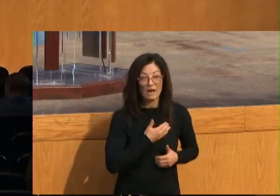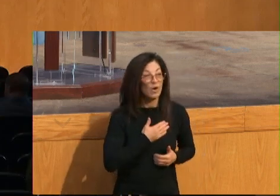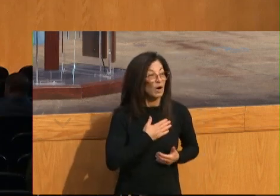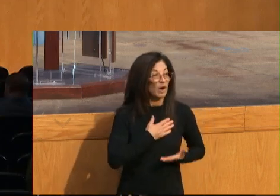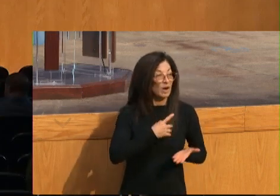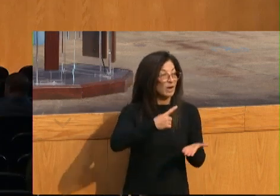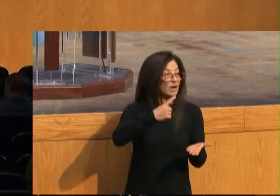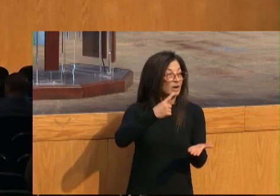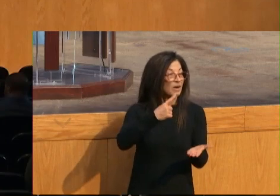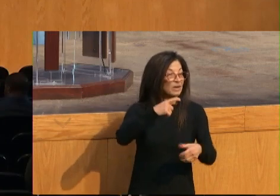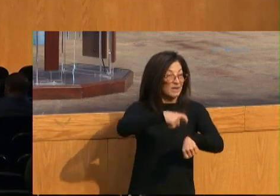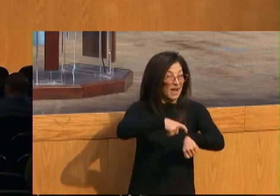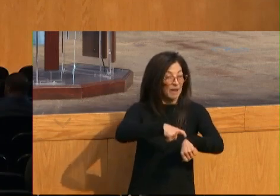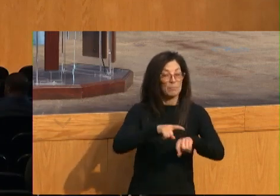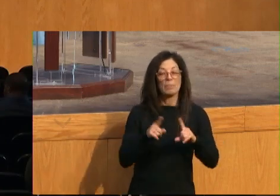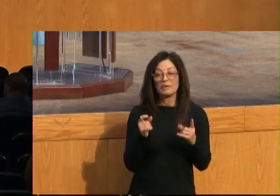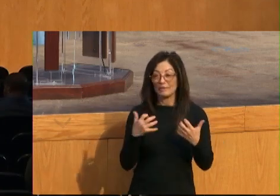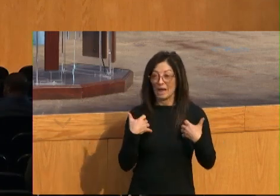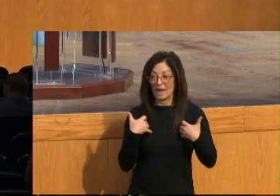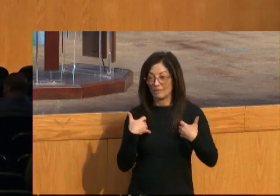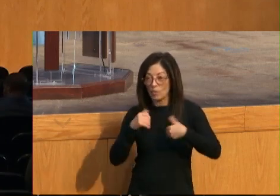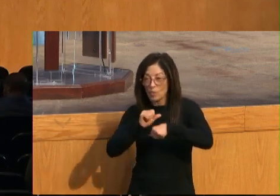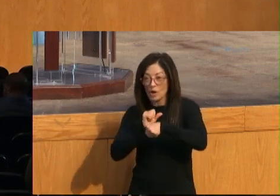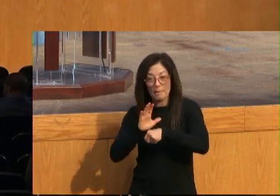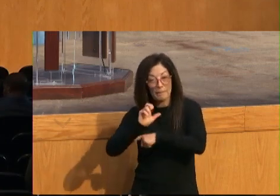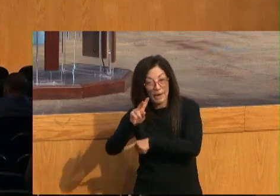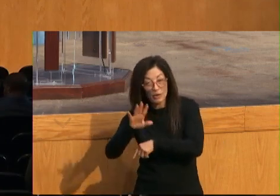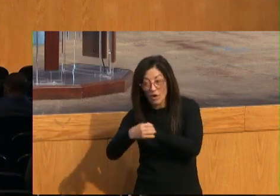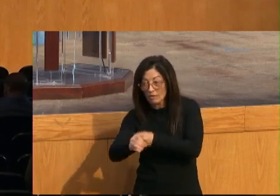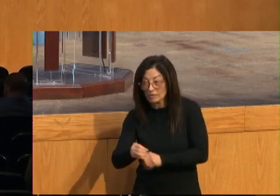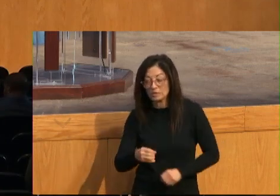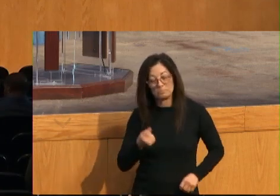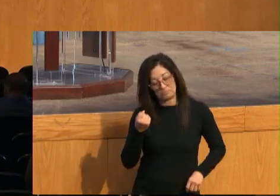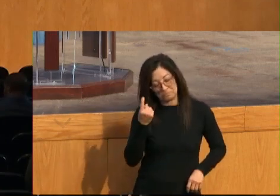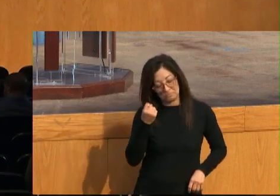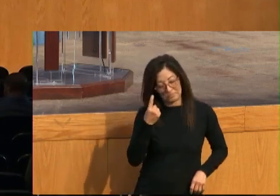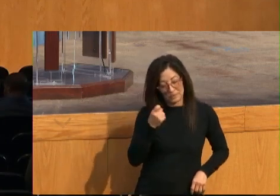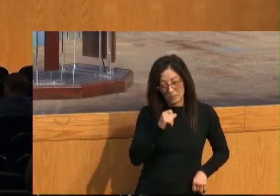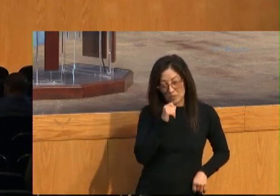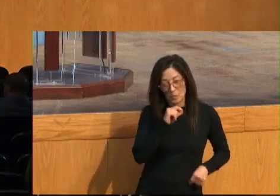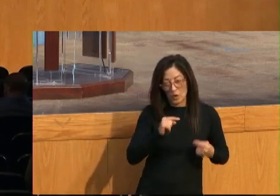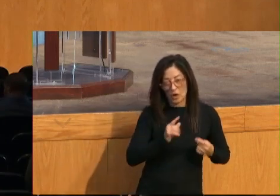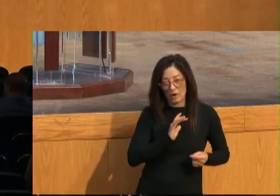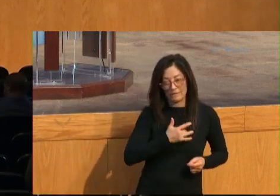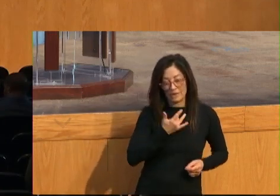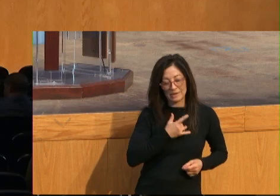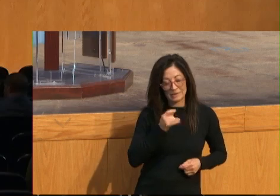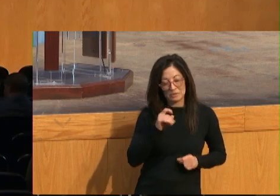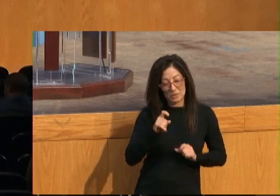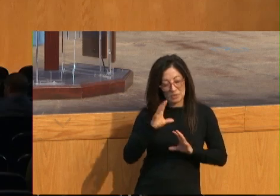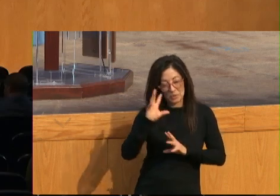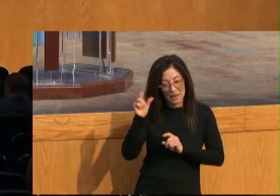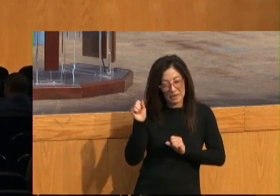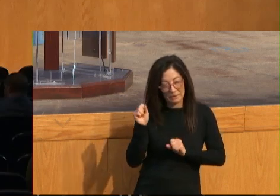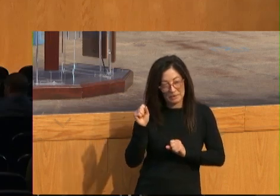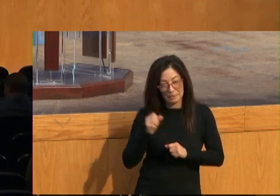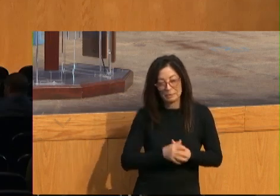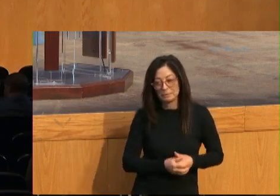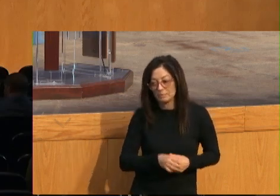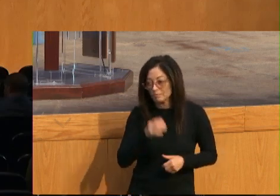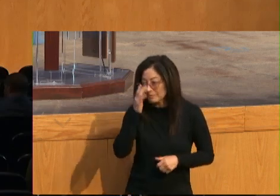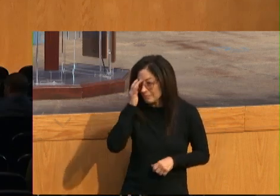but if you have work back at the office, just know that you won't hurt our feelings if you need to leave.